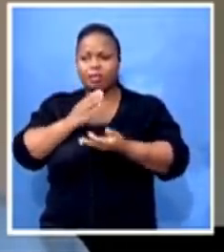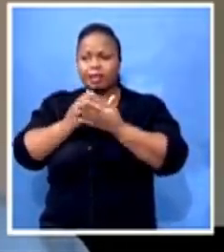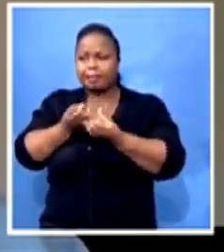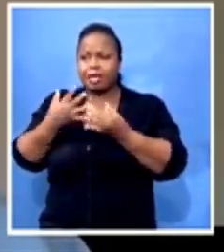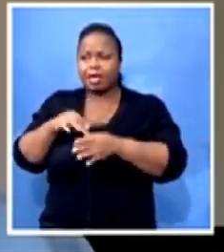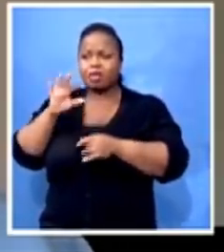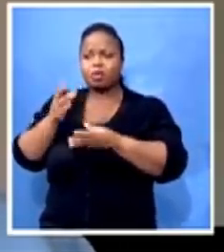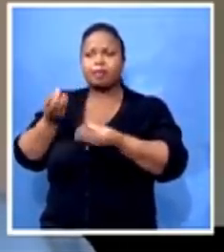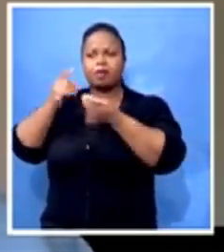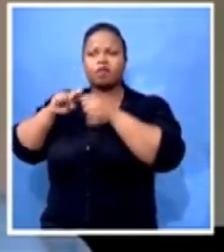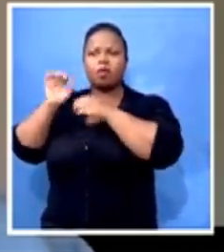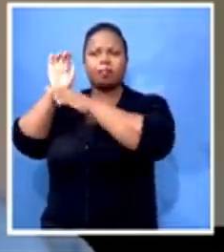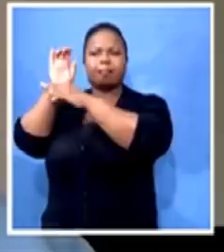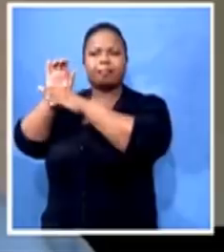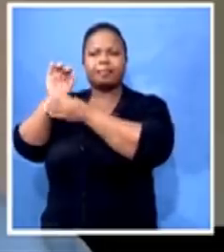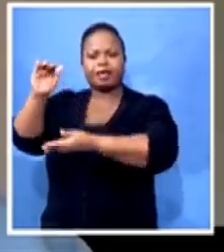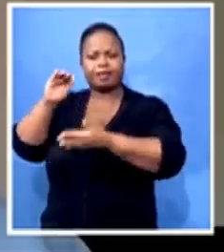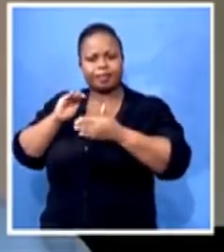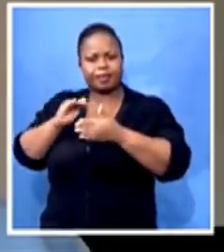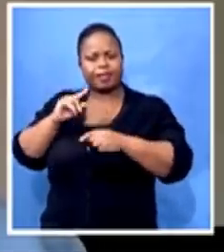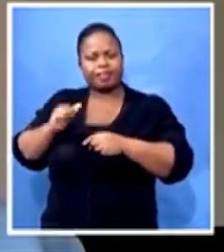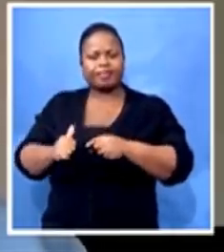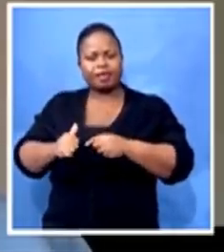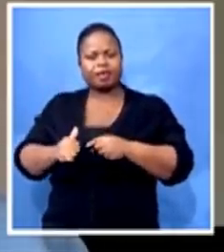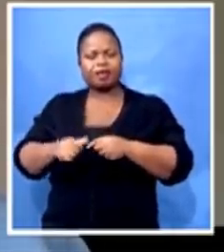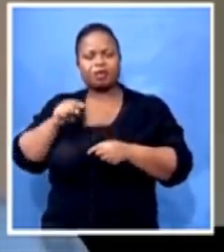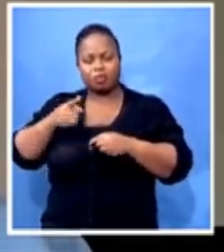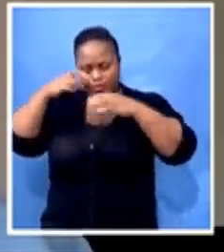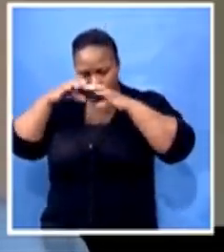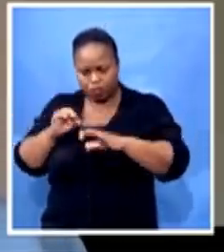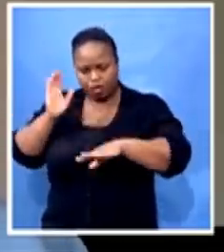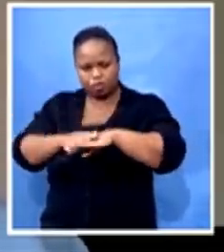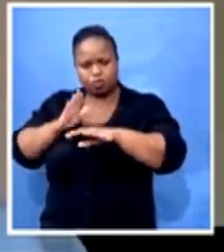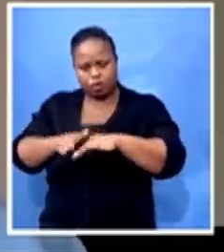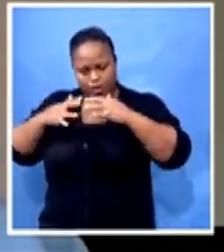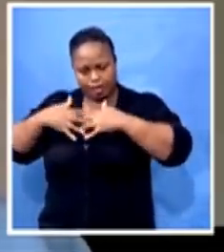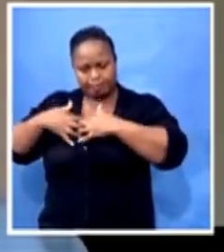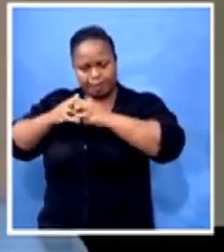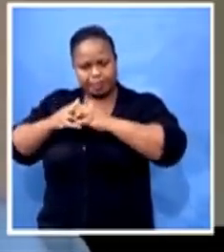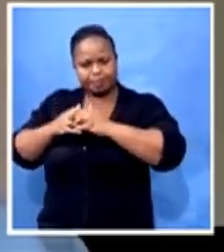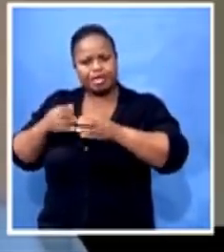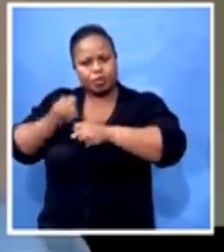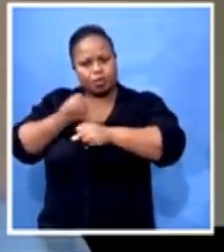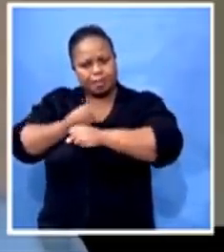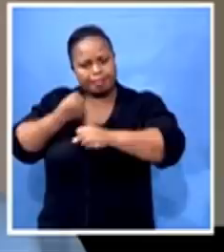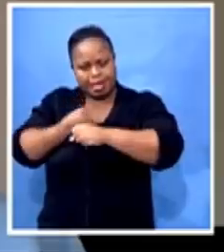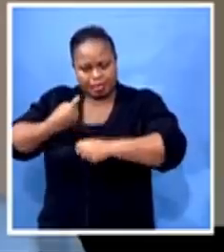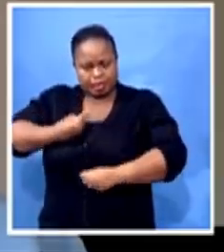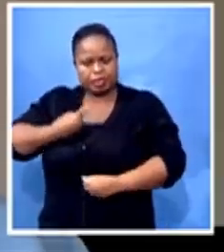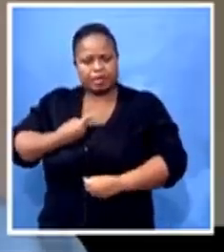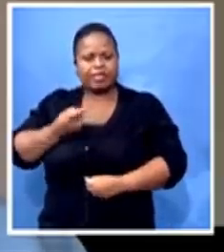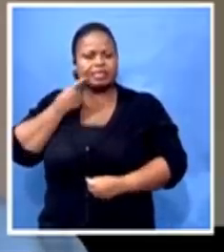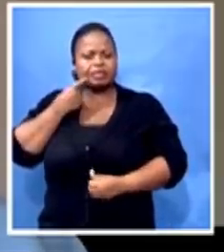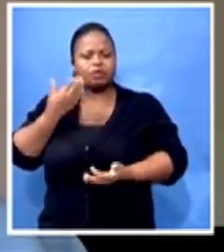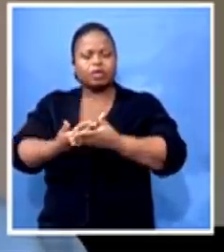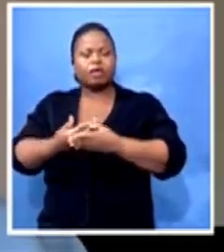can remove our reliance on the foreign companies for pharmaceutical goods. I mean, during this